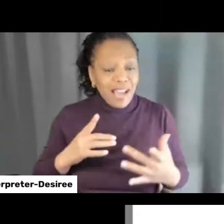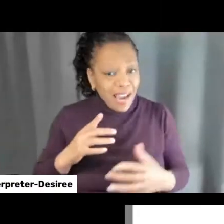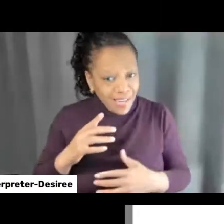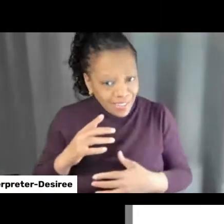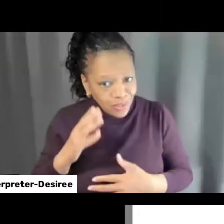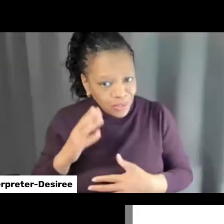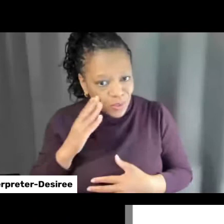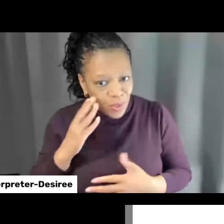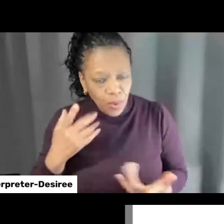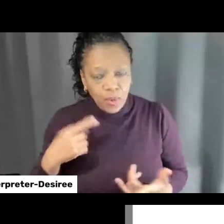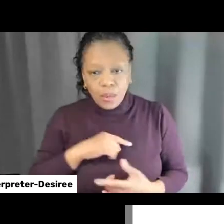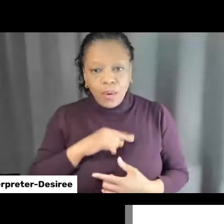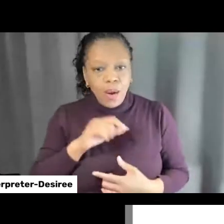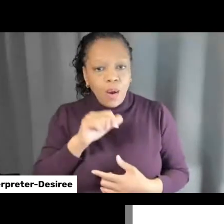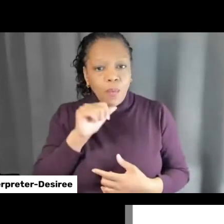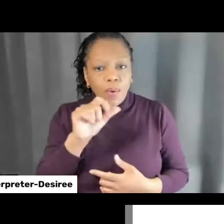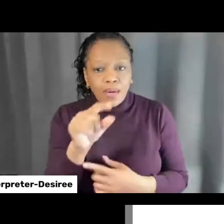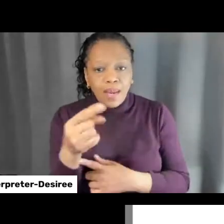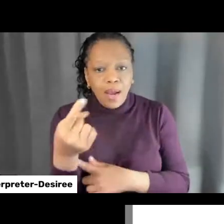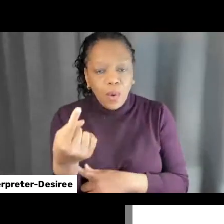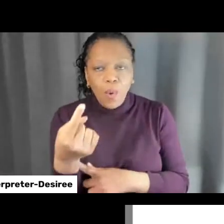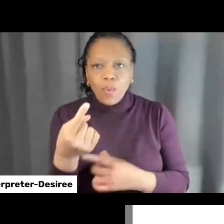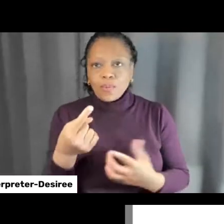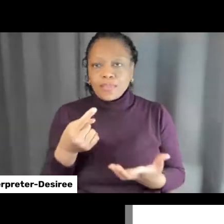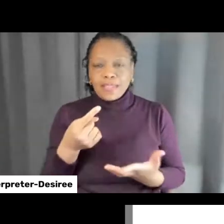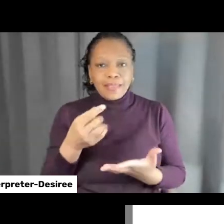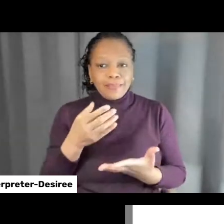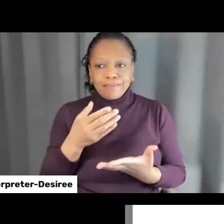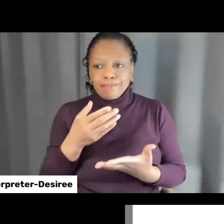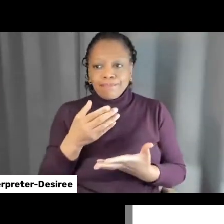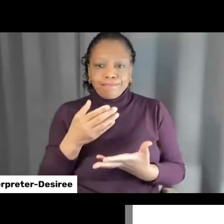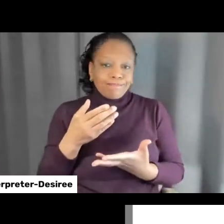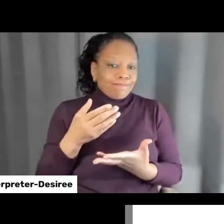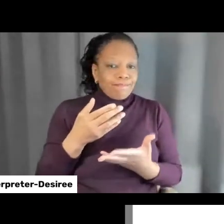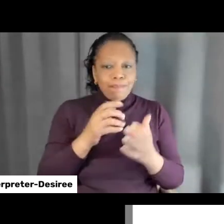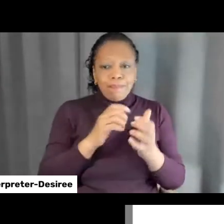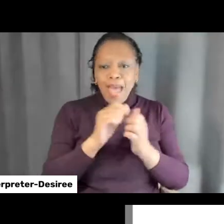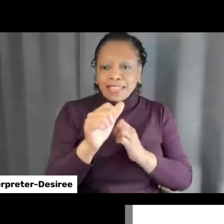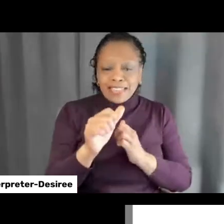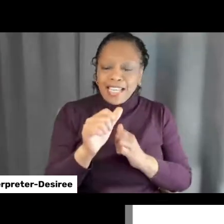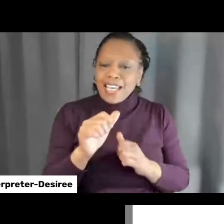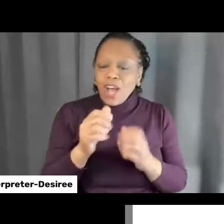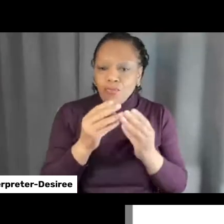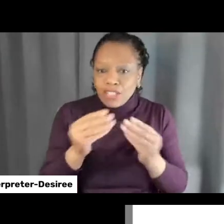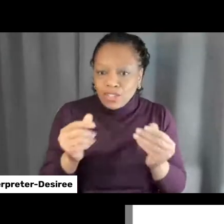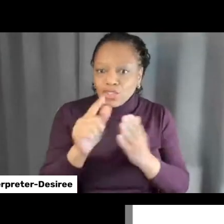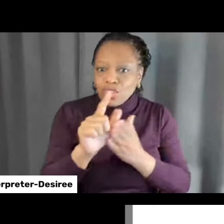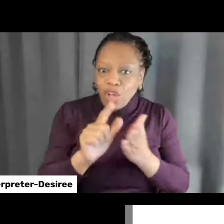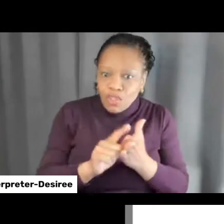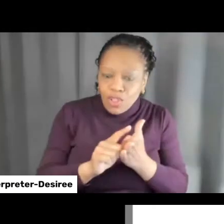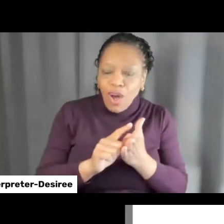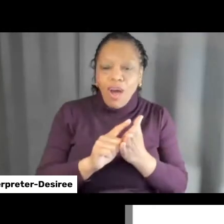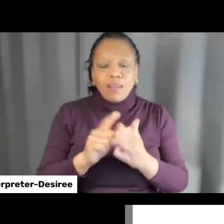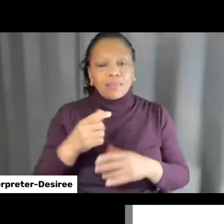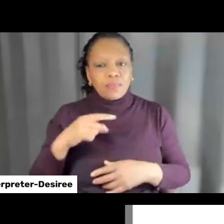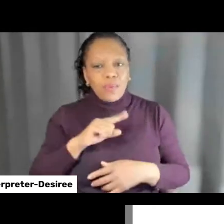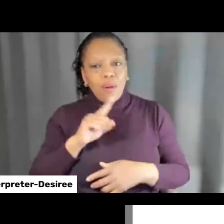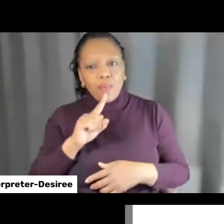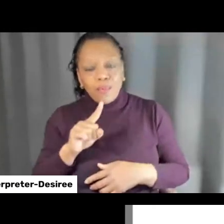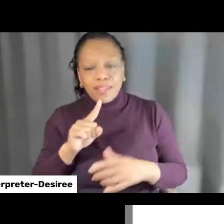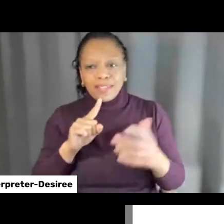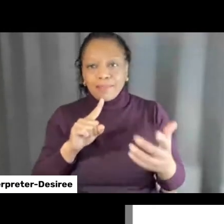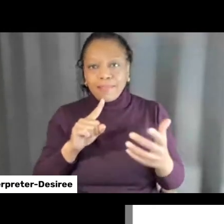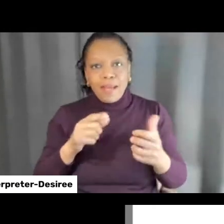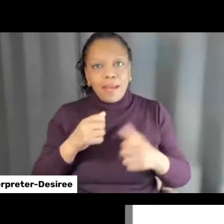Again, we're not just stopping at a passage of a resolution. We're really making it into a live